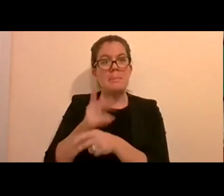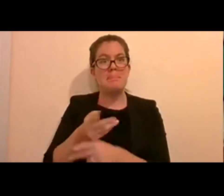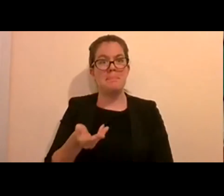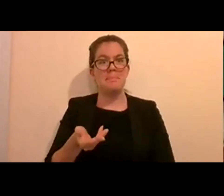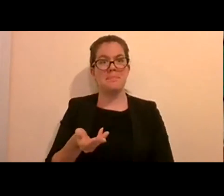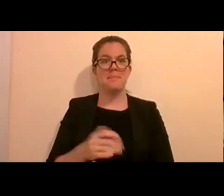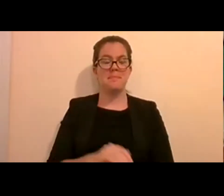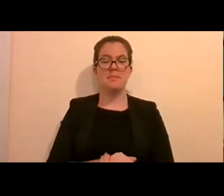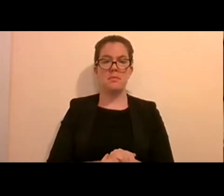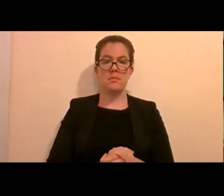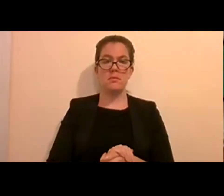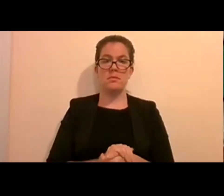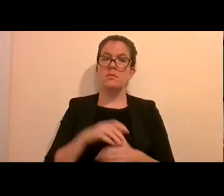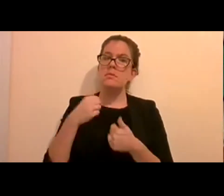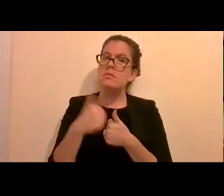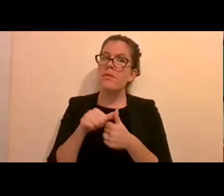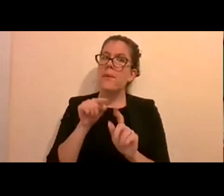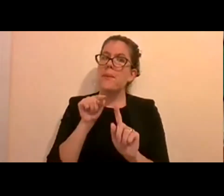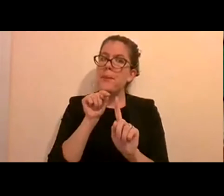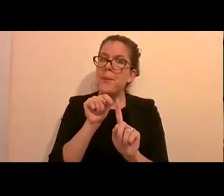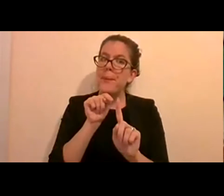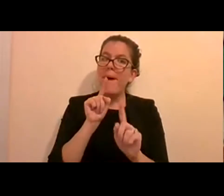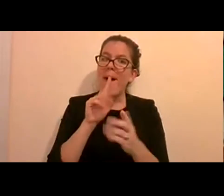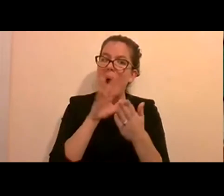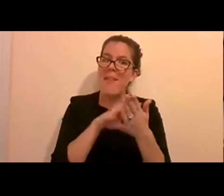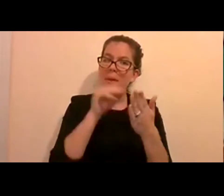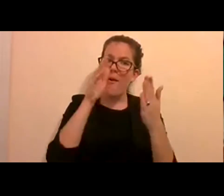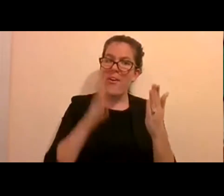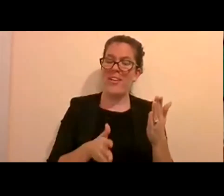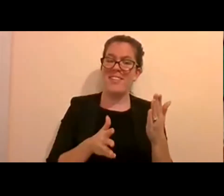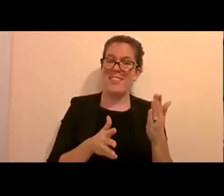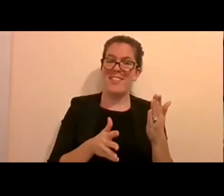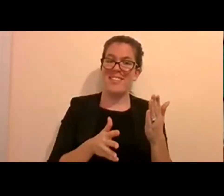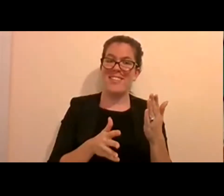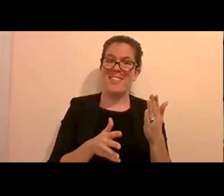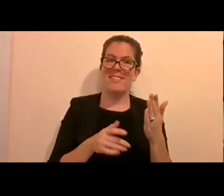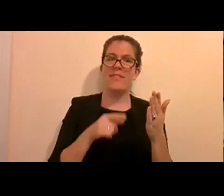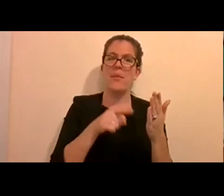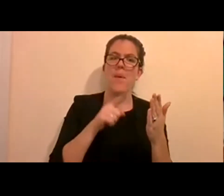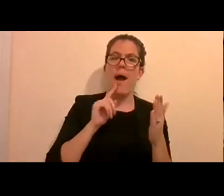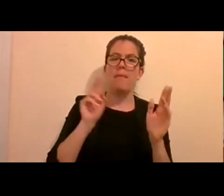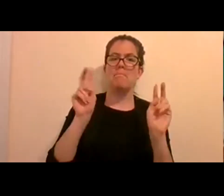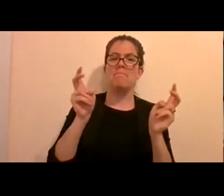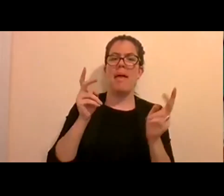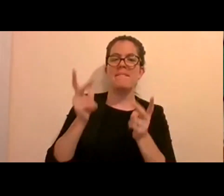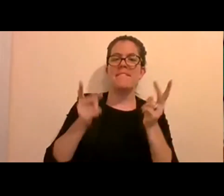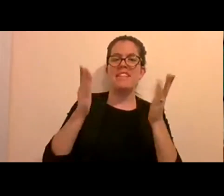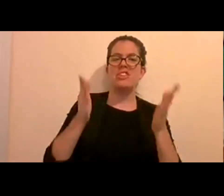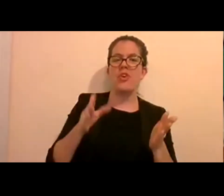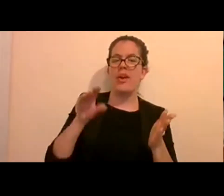and remember, you're the learner, and you're the visitor in the land of